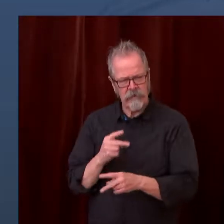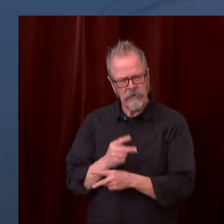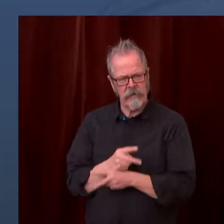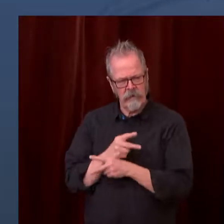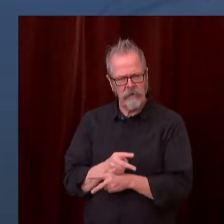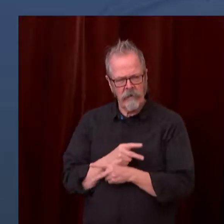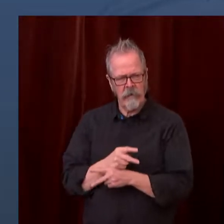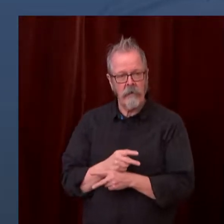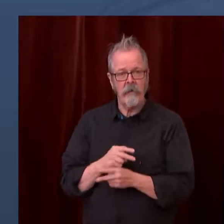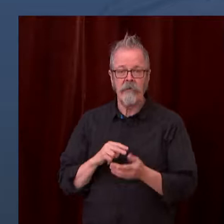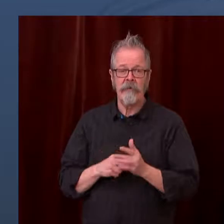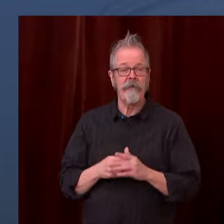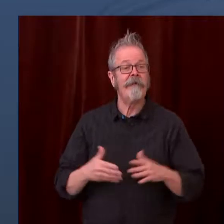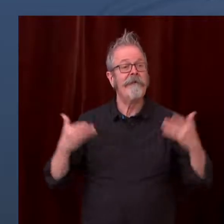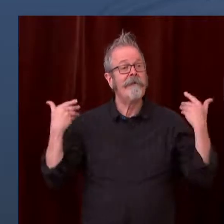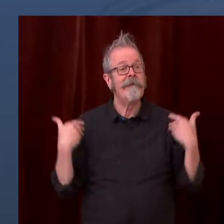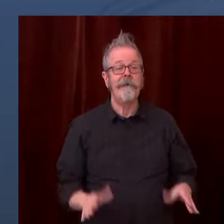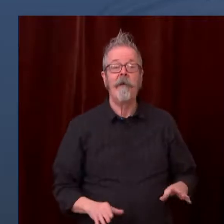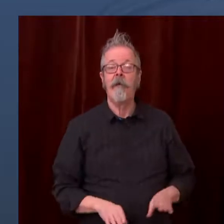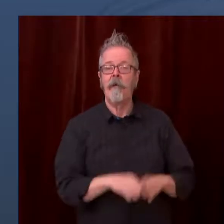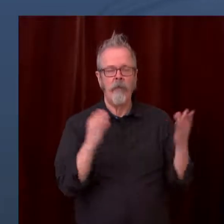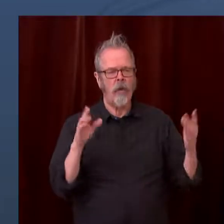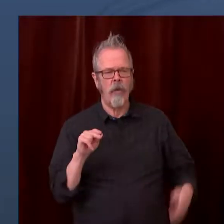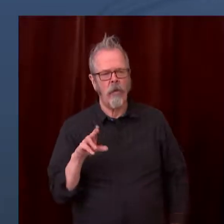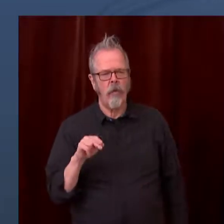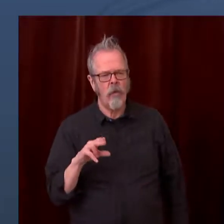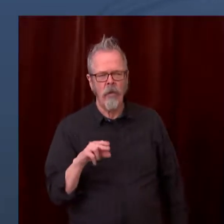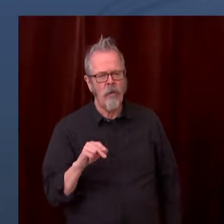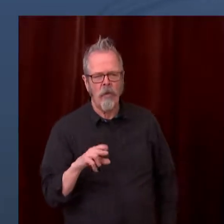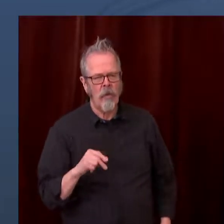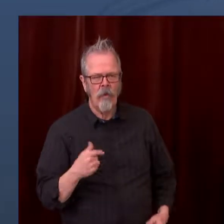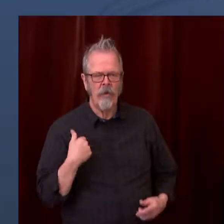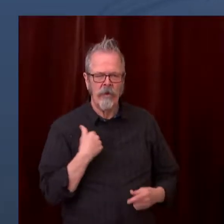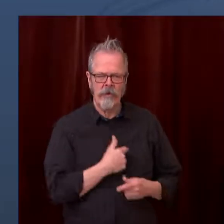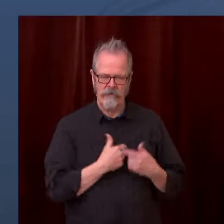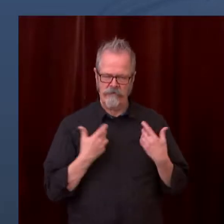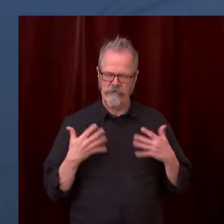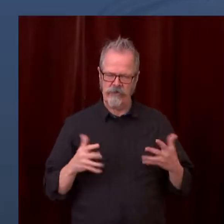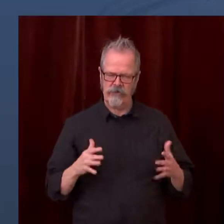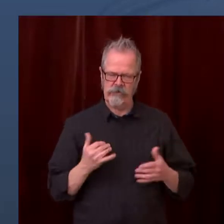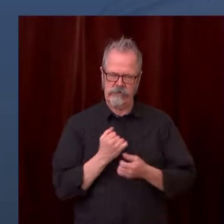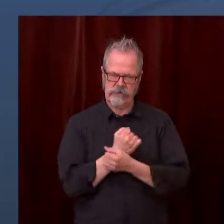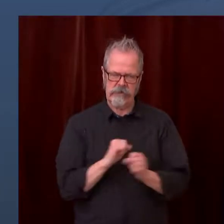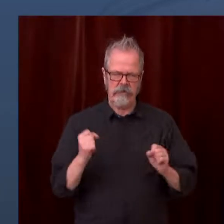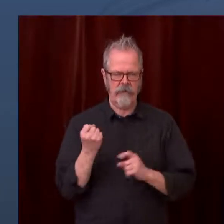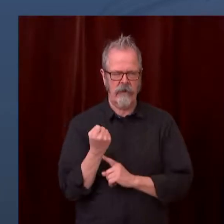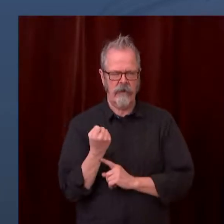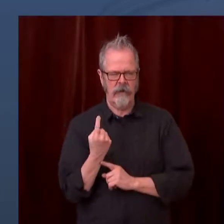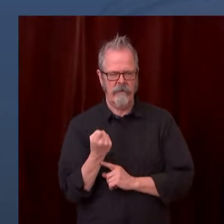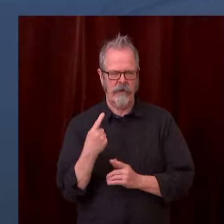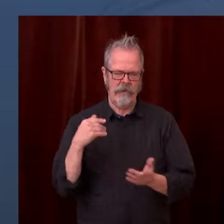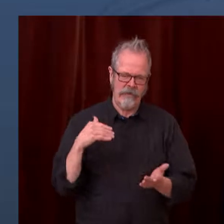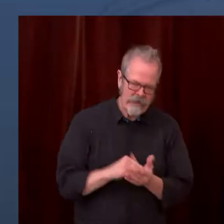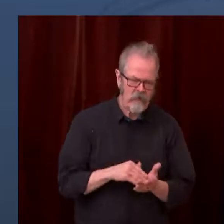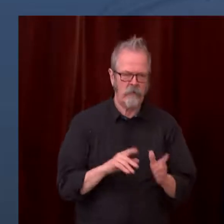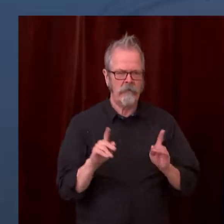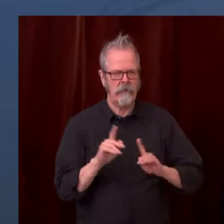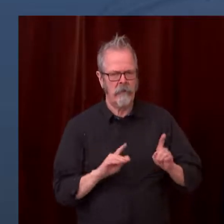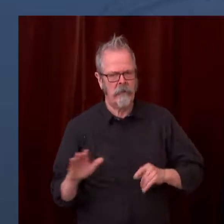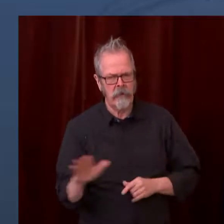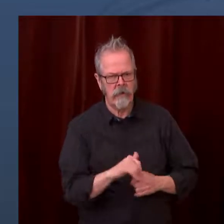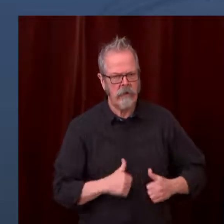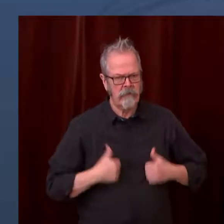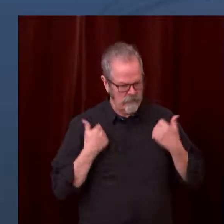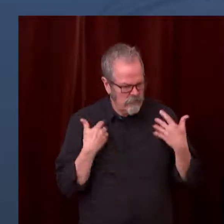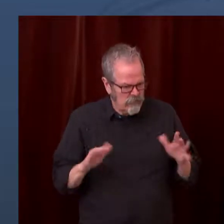our efforts, as the governor mentioned, have saved 11,000 Washingtonians. And so we're going to continue to be cautious, but we do see hope on the horizon. We